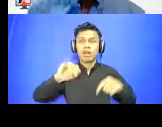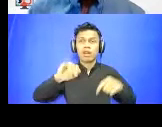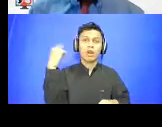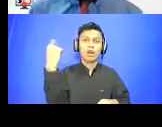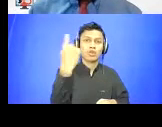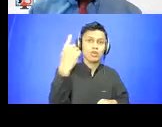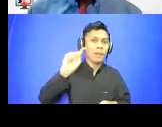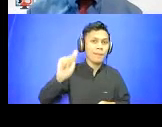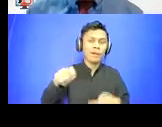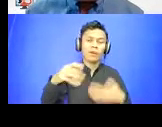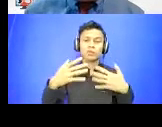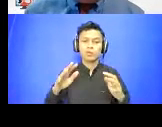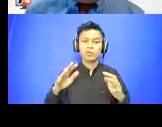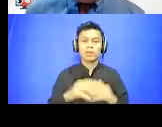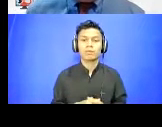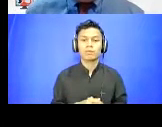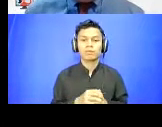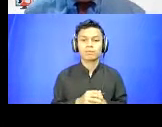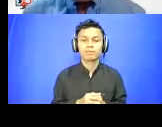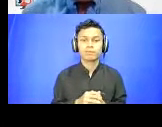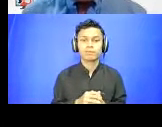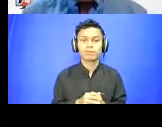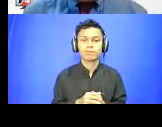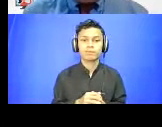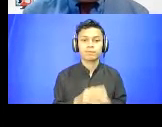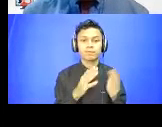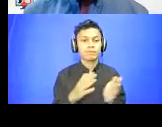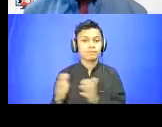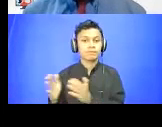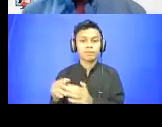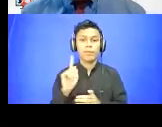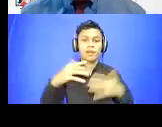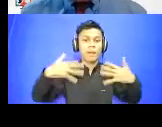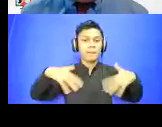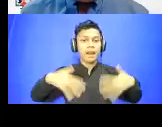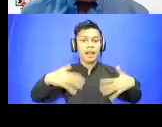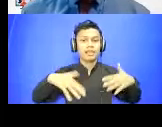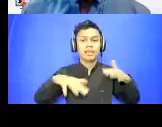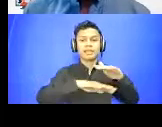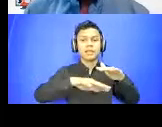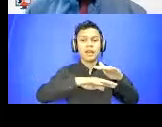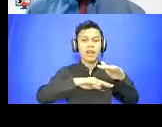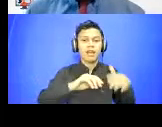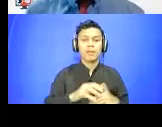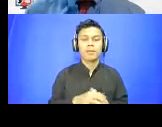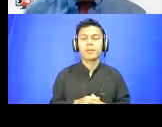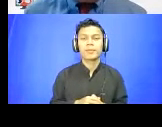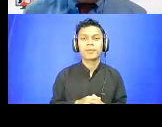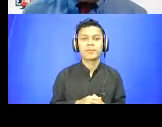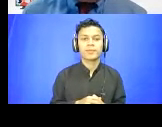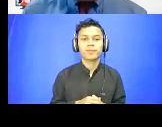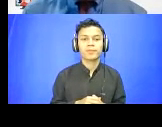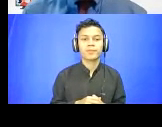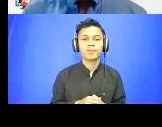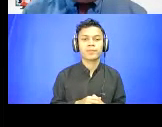And then there are practice standards. What I'm showing you are practice standards that